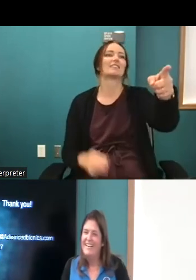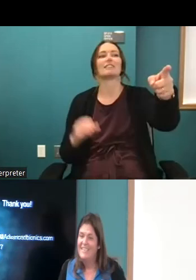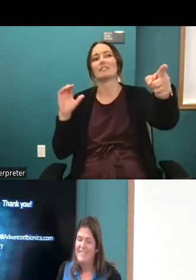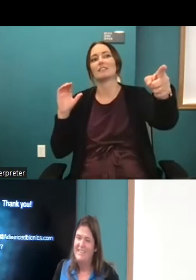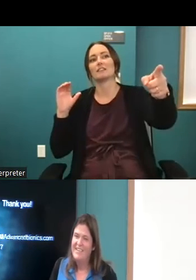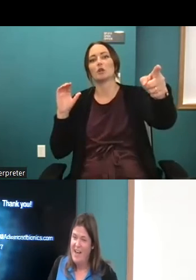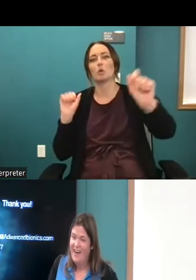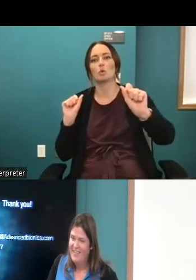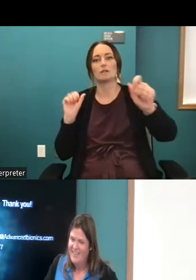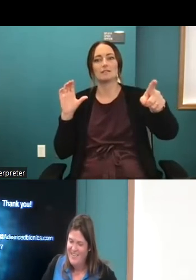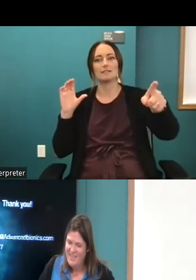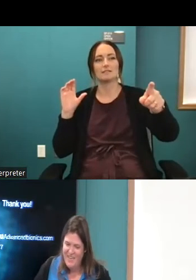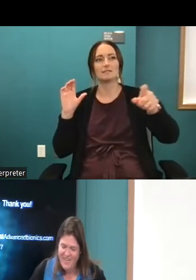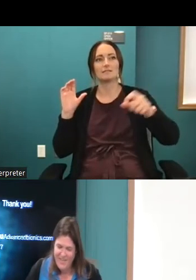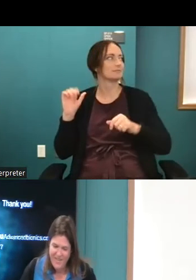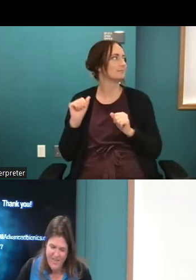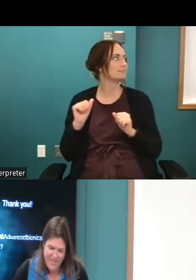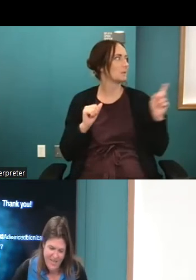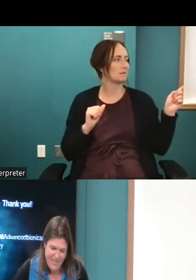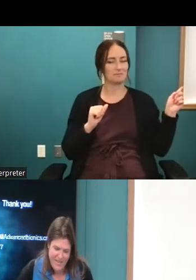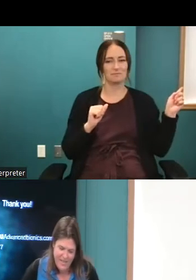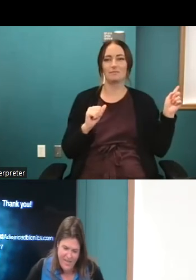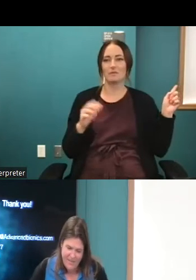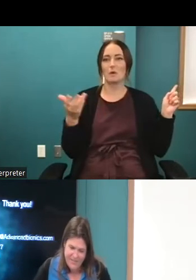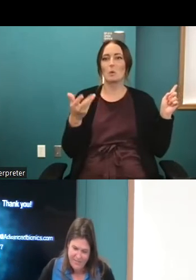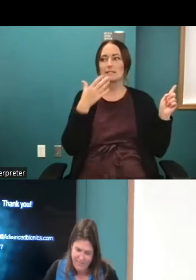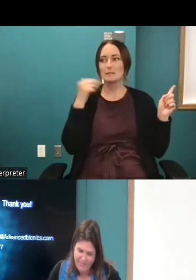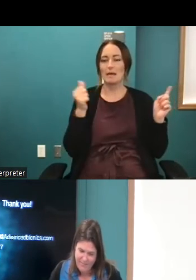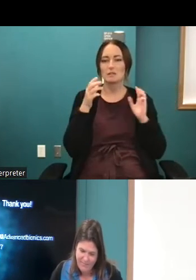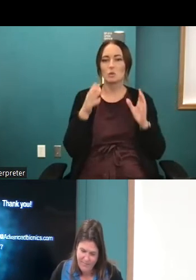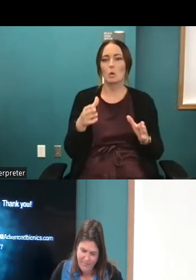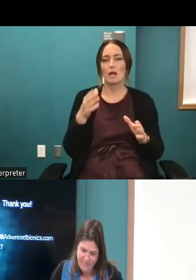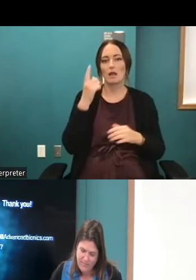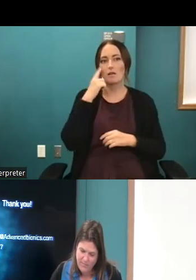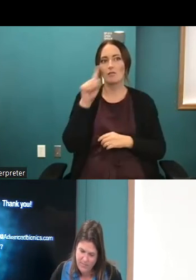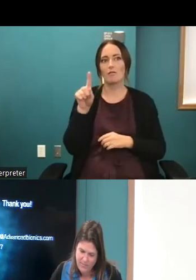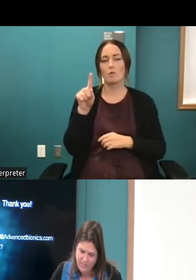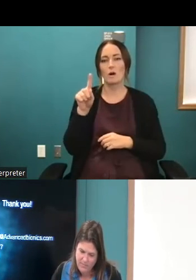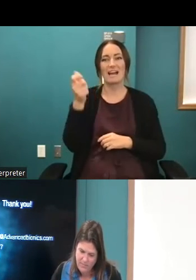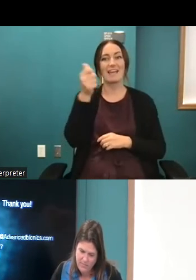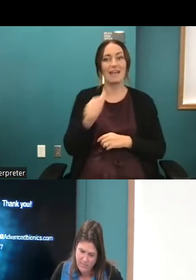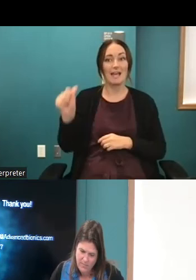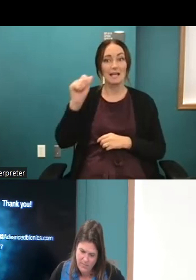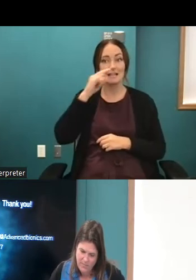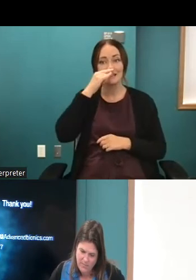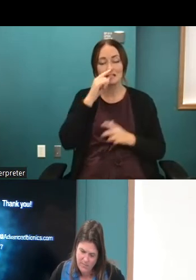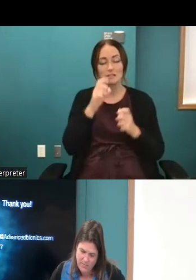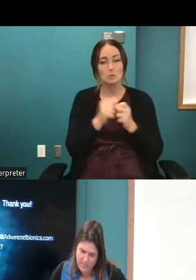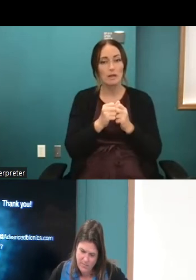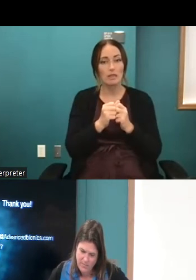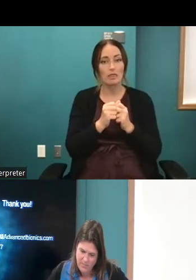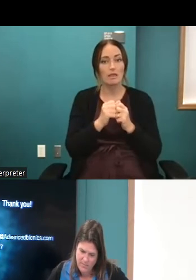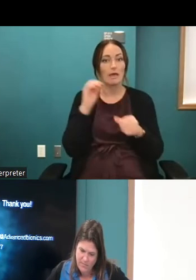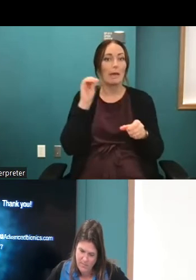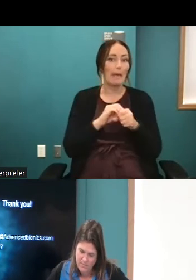question. Sorry. So what is the best way for really any kids with implants to make sure that it's working?